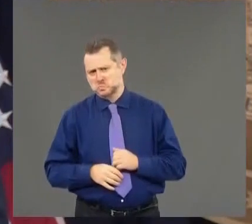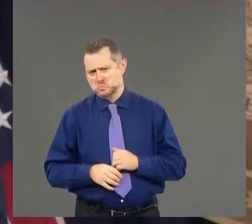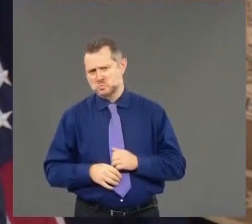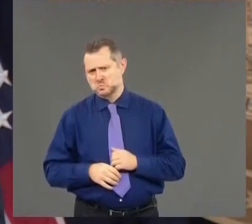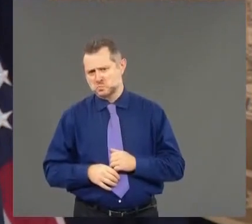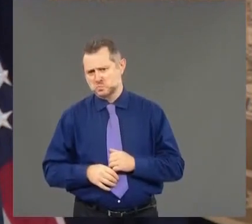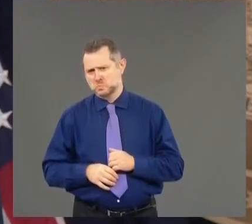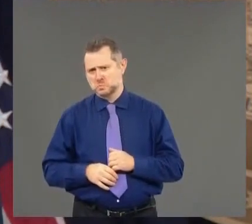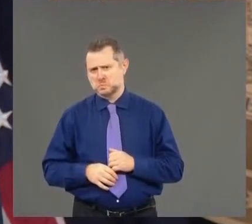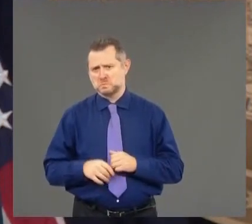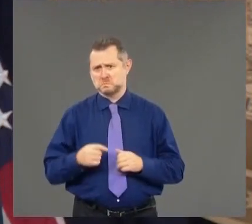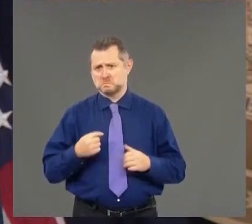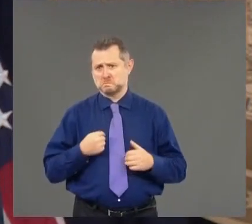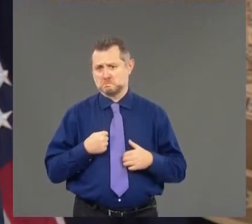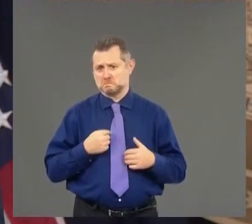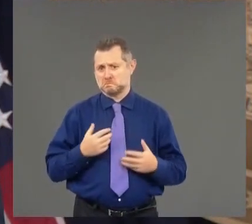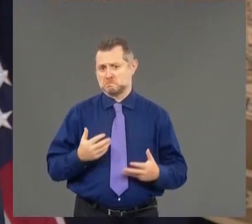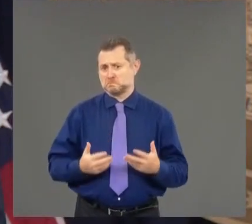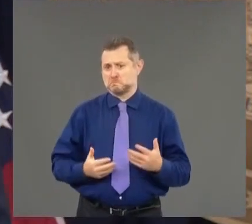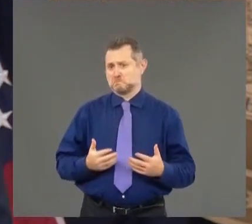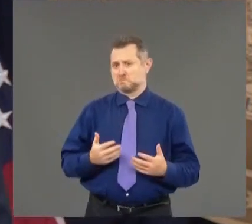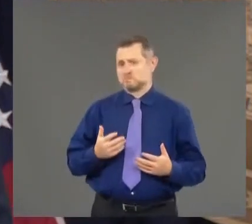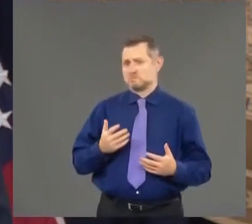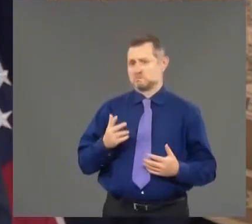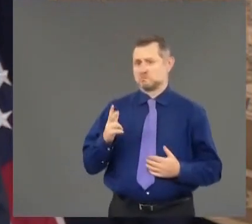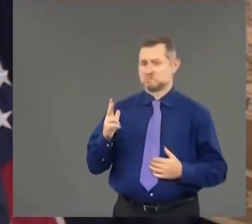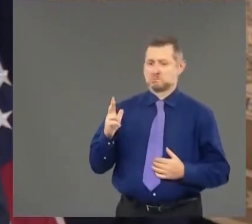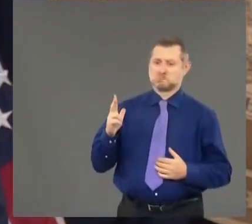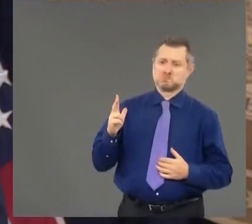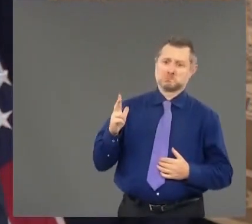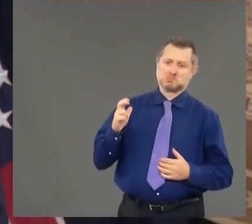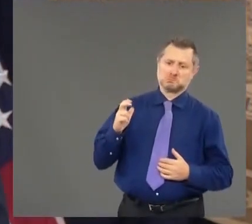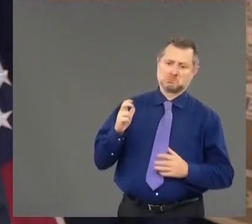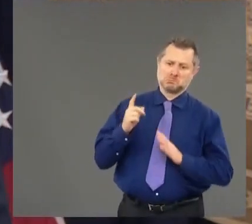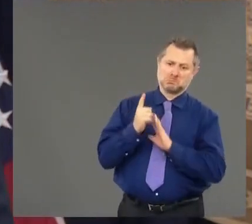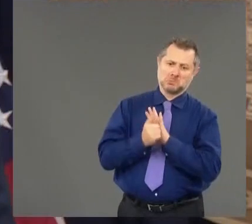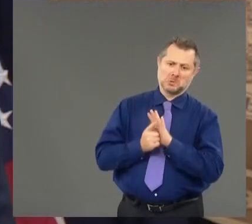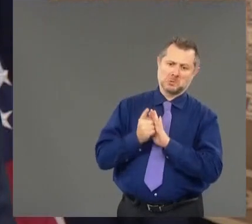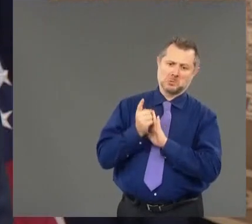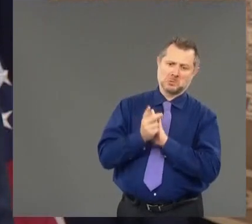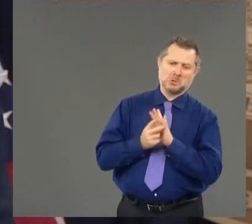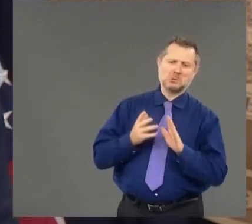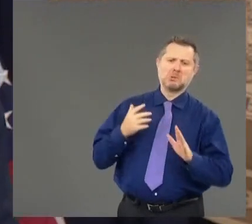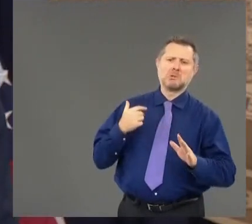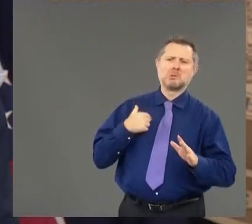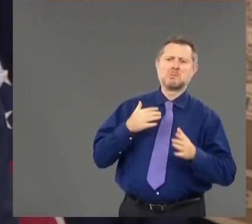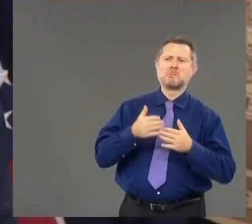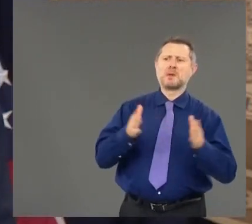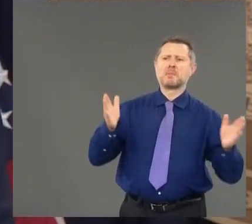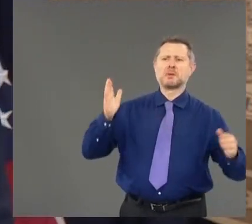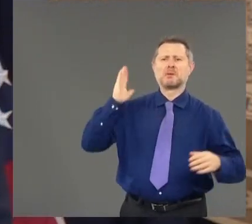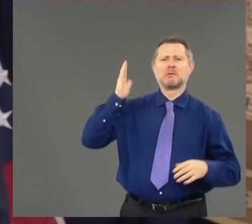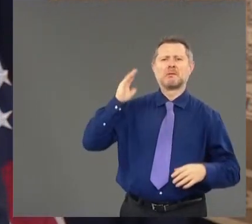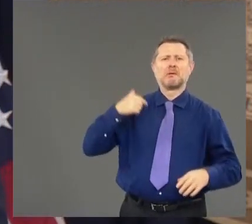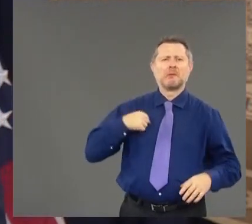probably 300 hours of public briefings and received